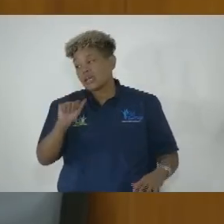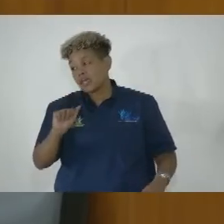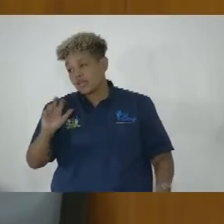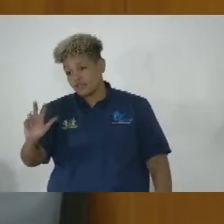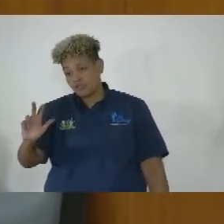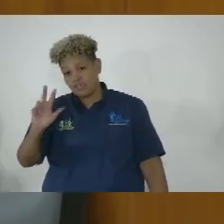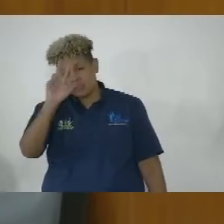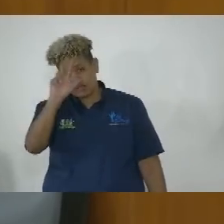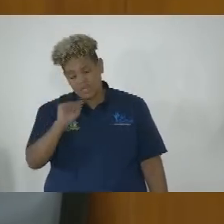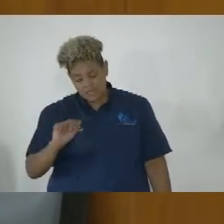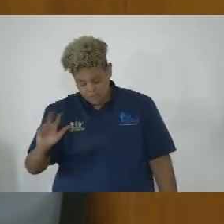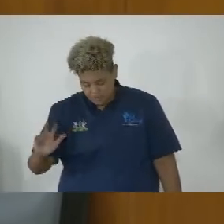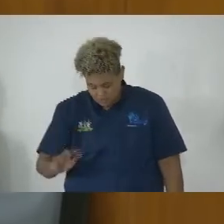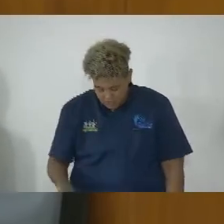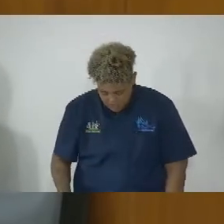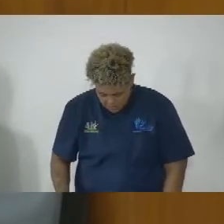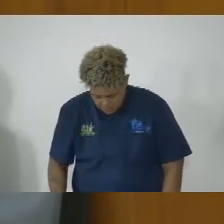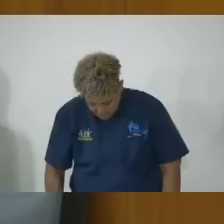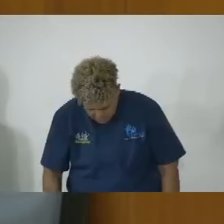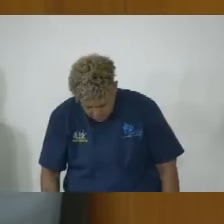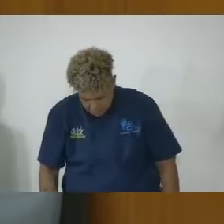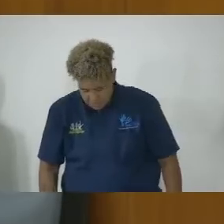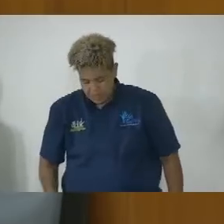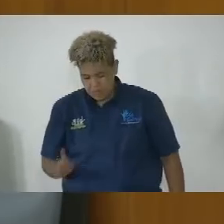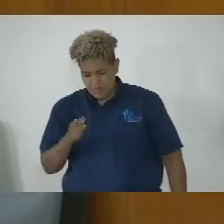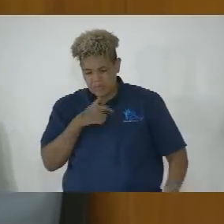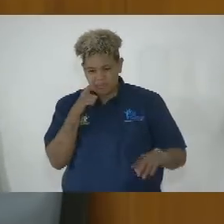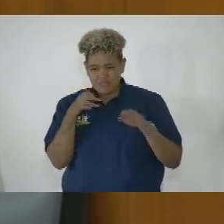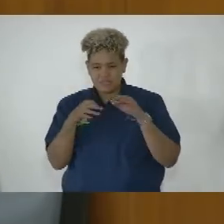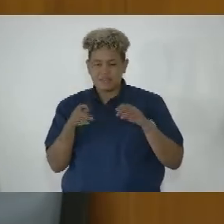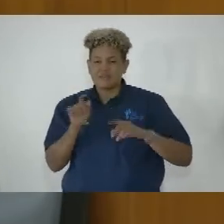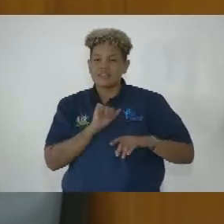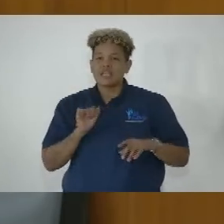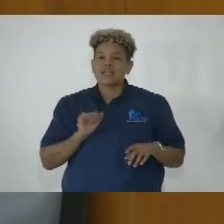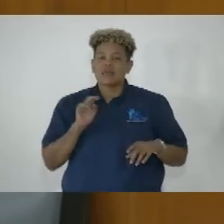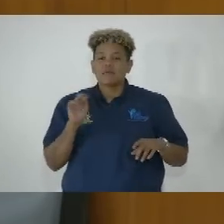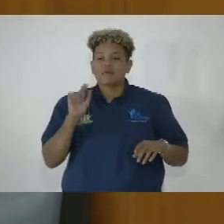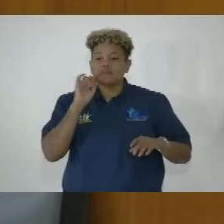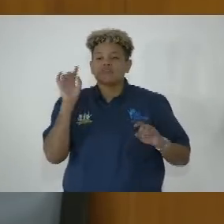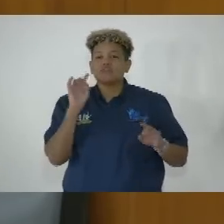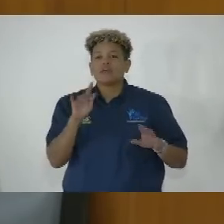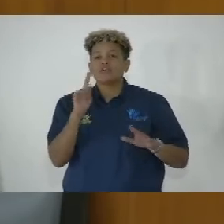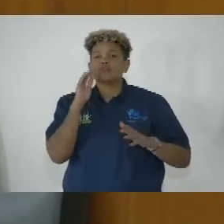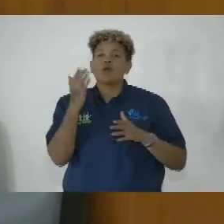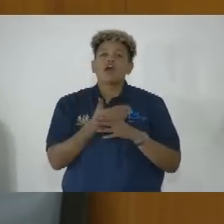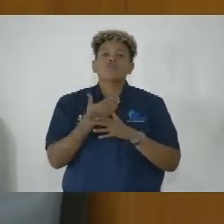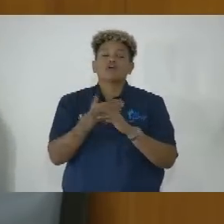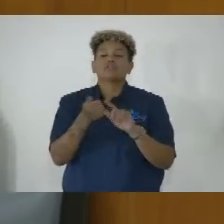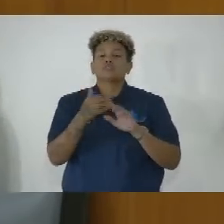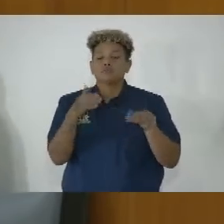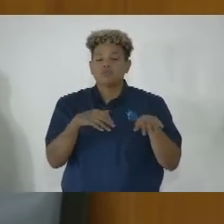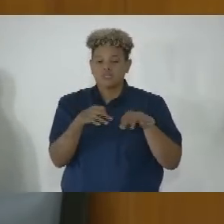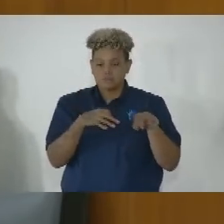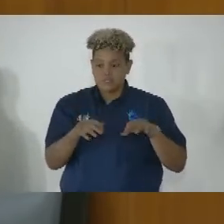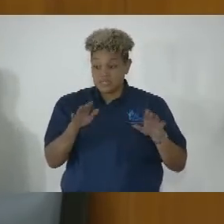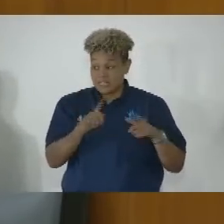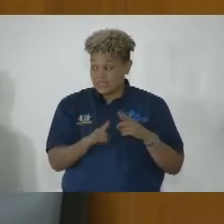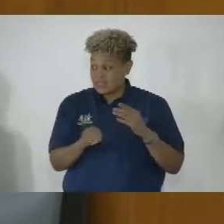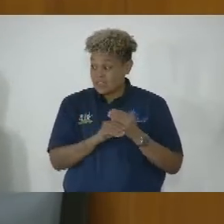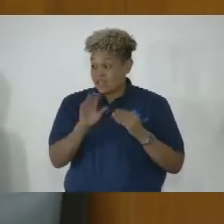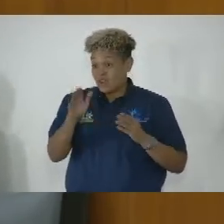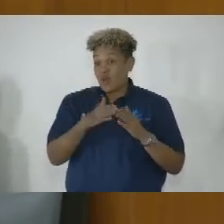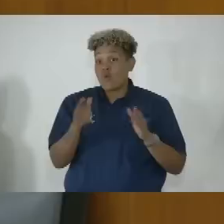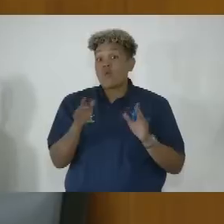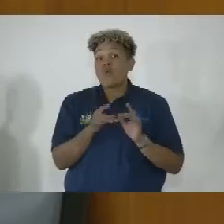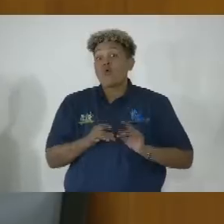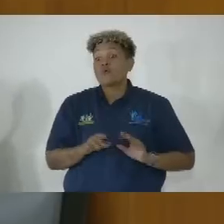3A3, just where I pointed it out, as Senator Fraser-Binns brought, in terms of harassing the prescribed persons. But in our opening,